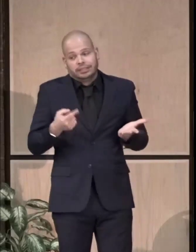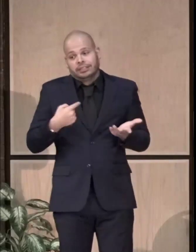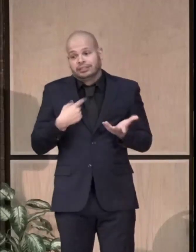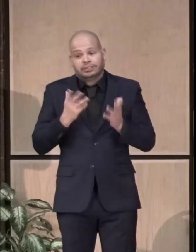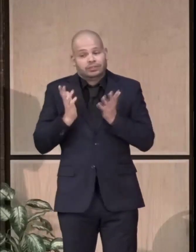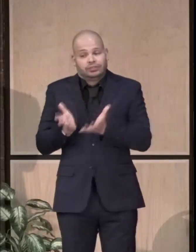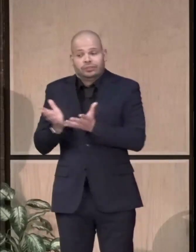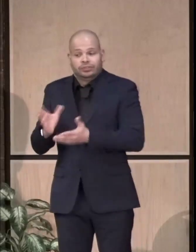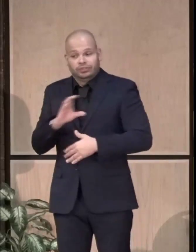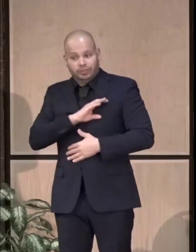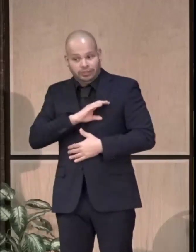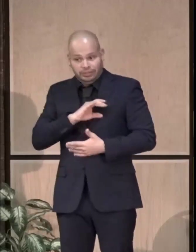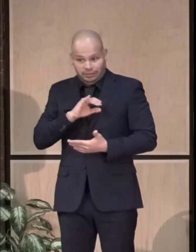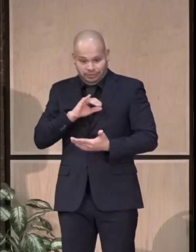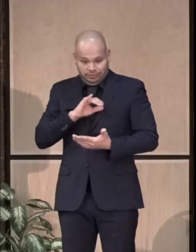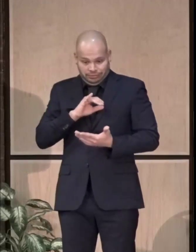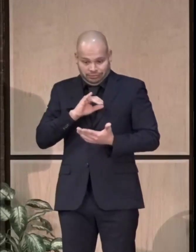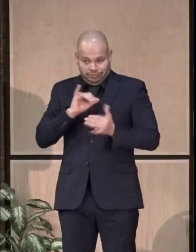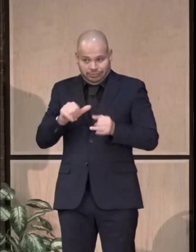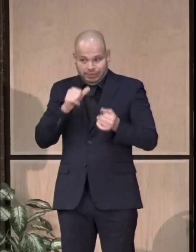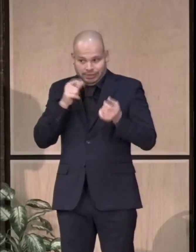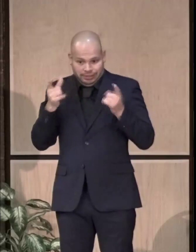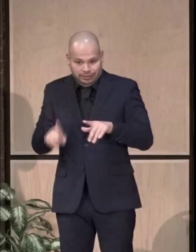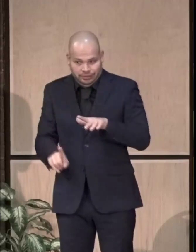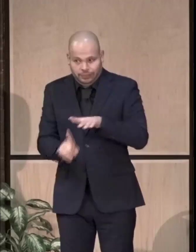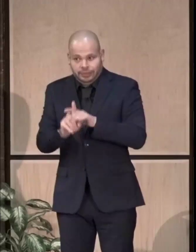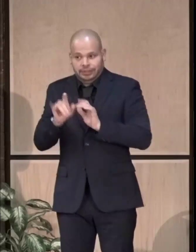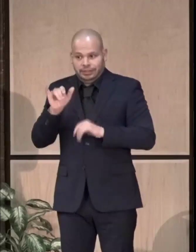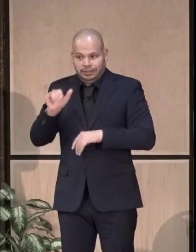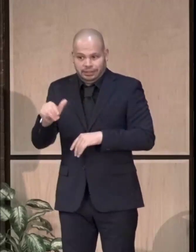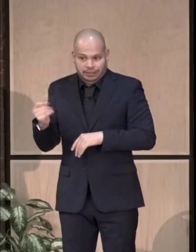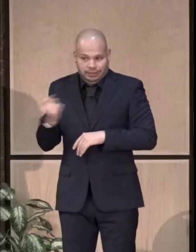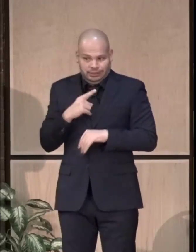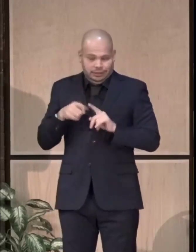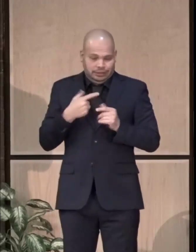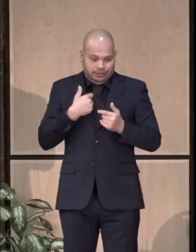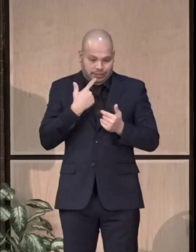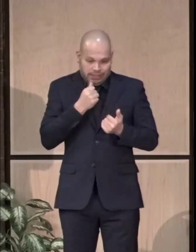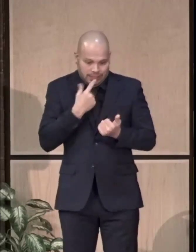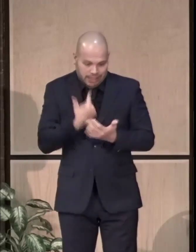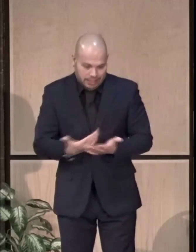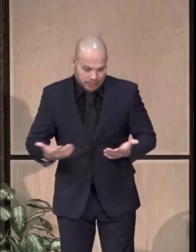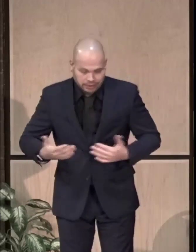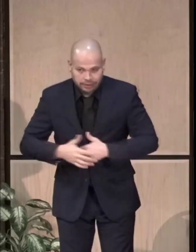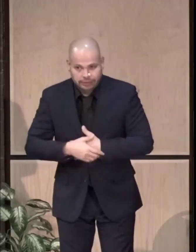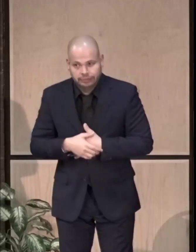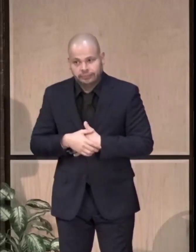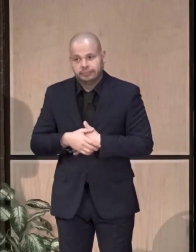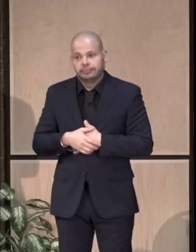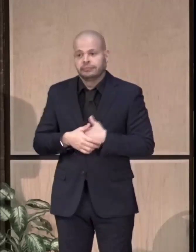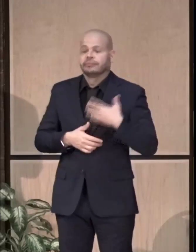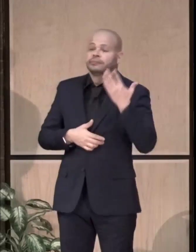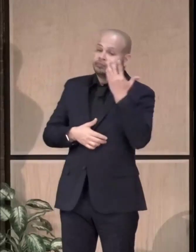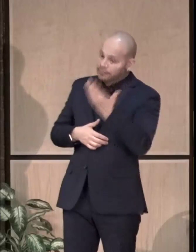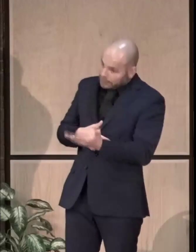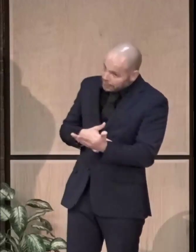Would he want to know that his medical providers in July had told you that